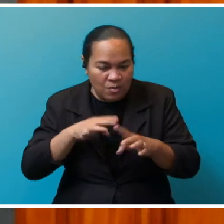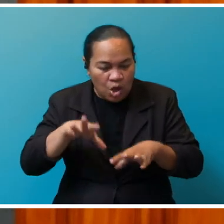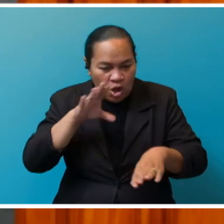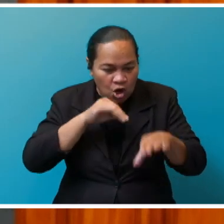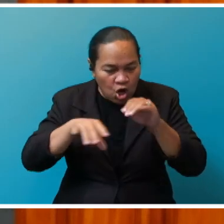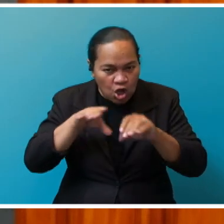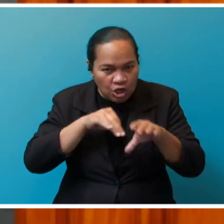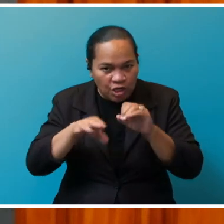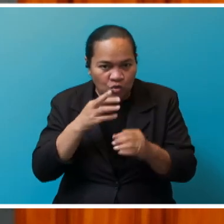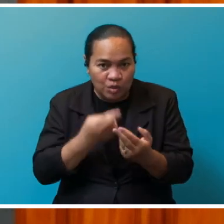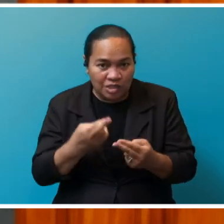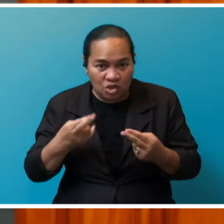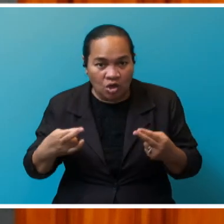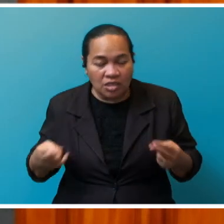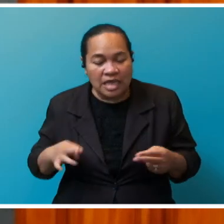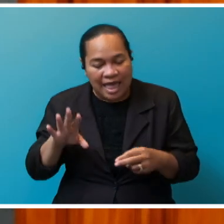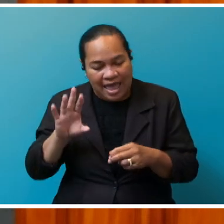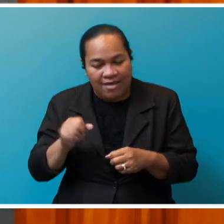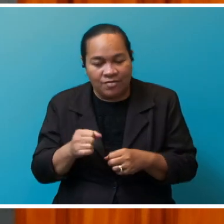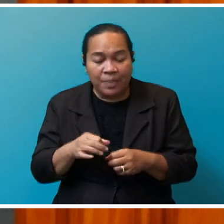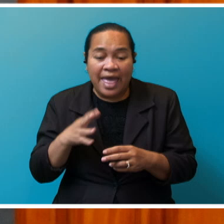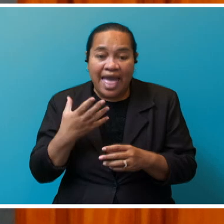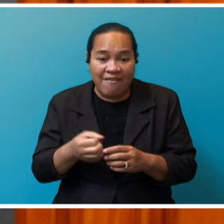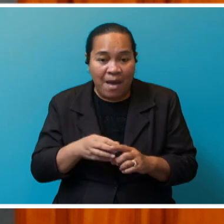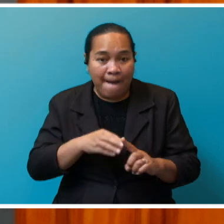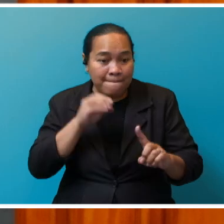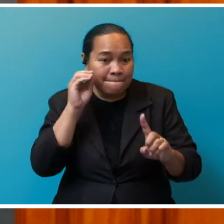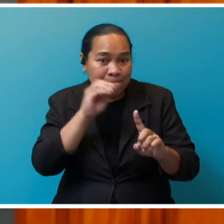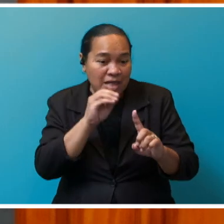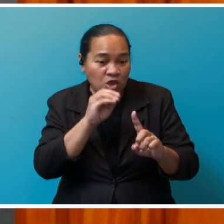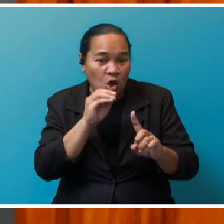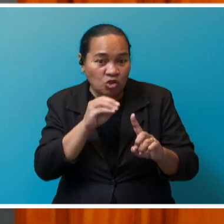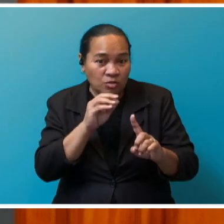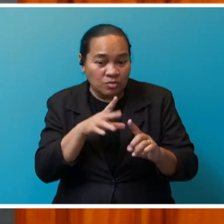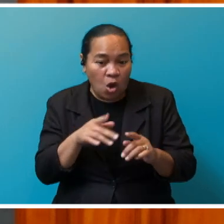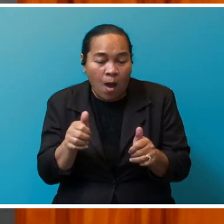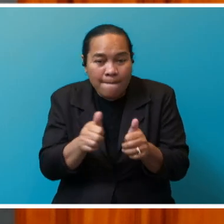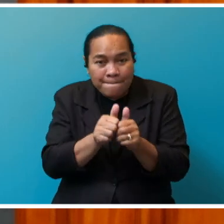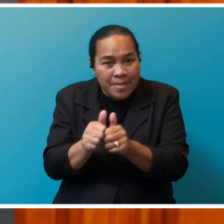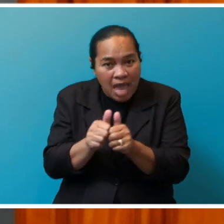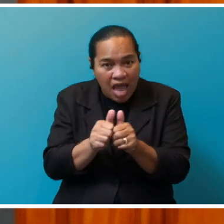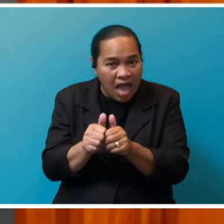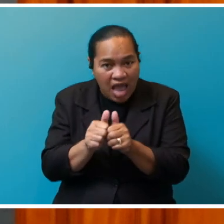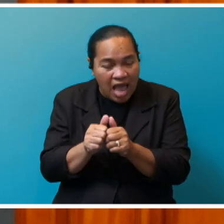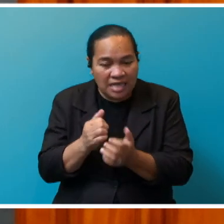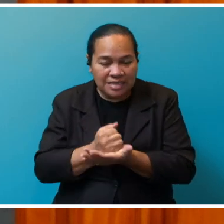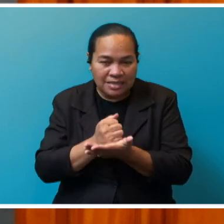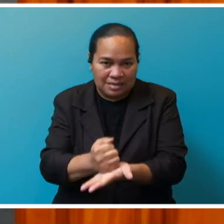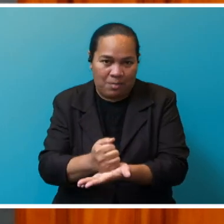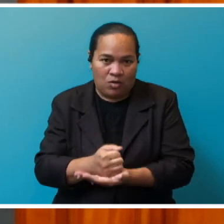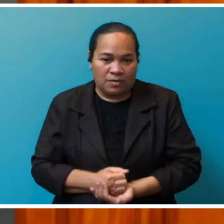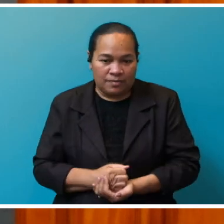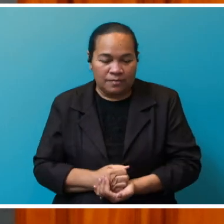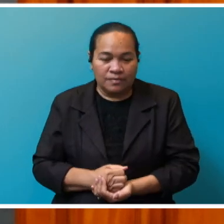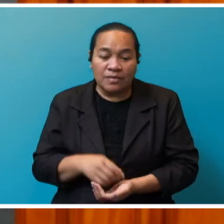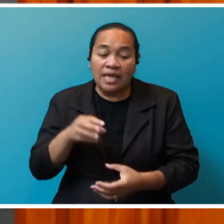resources. We also have the mentorship and peer support. Honourable Member is fully aware too. Heads of primary